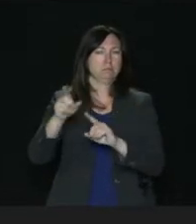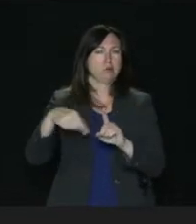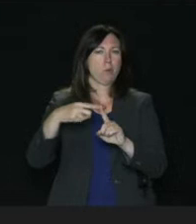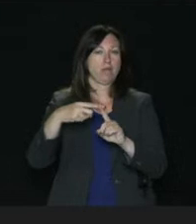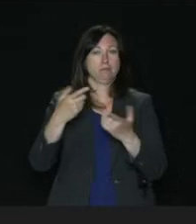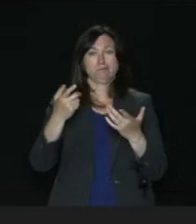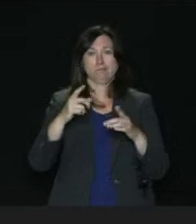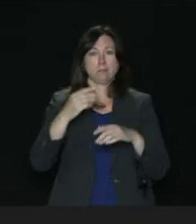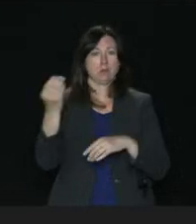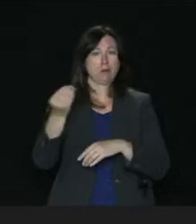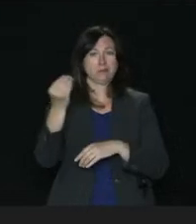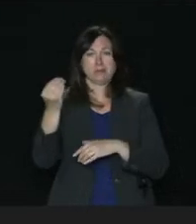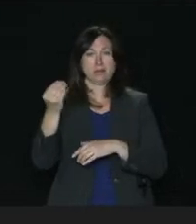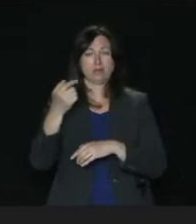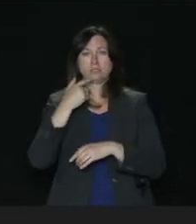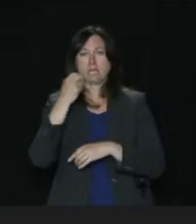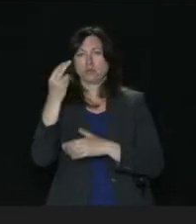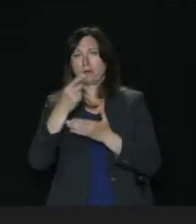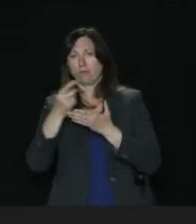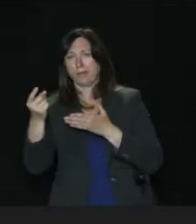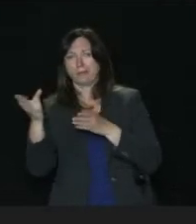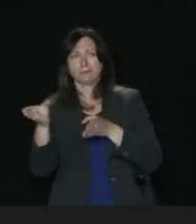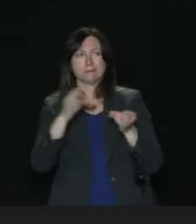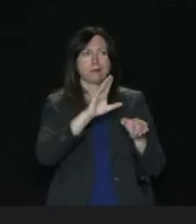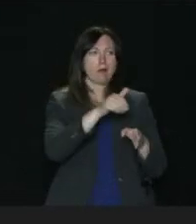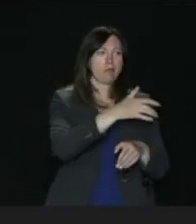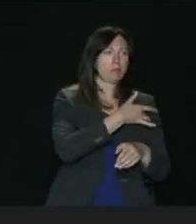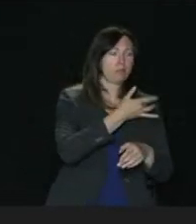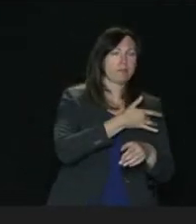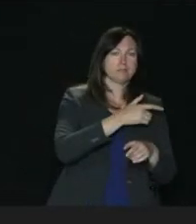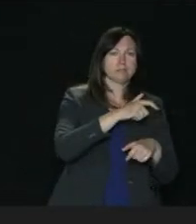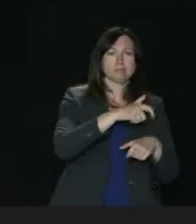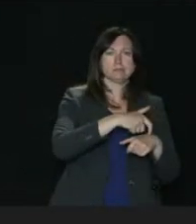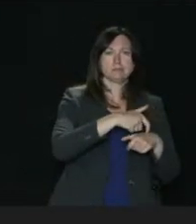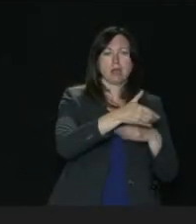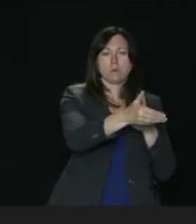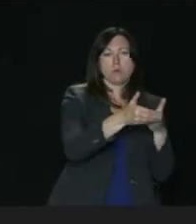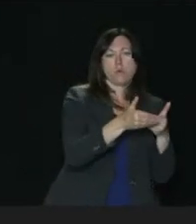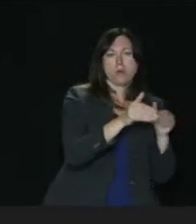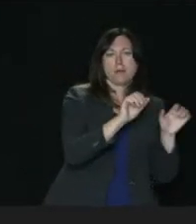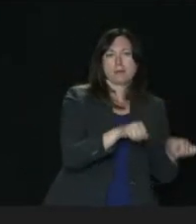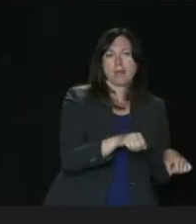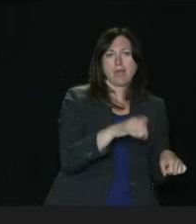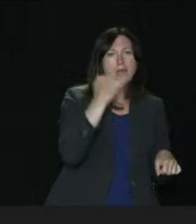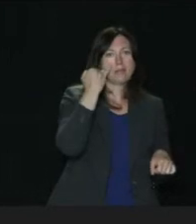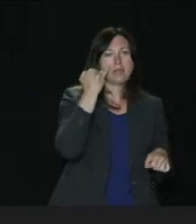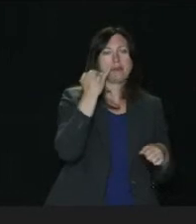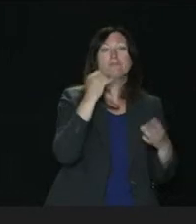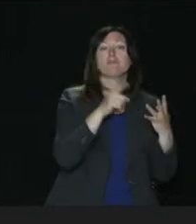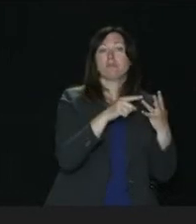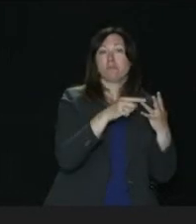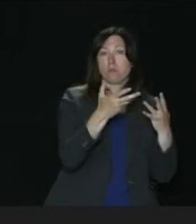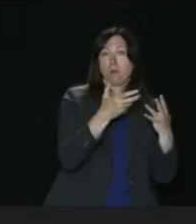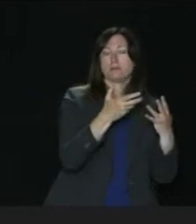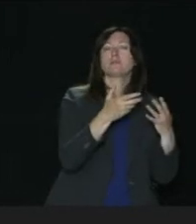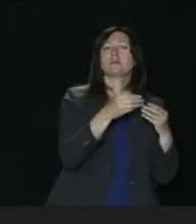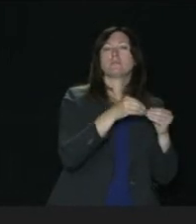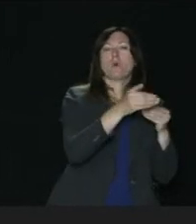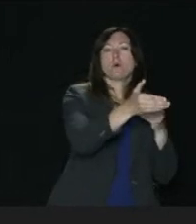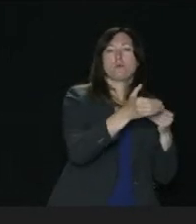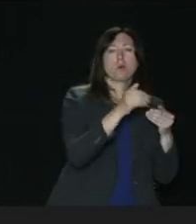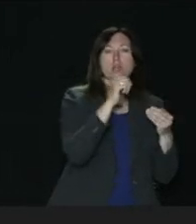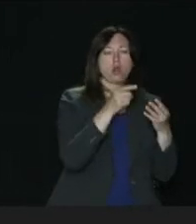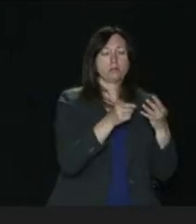in. Ontario saying it has to be 12 weeks. Other provinces saying you can get it sooner if you opt for a second dose of AstraZeneca instead of